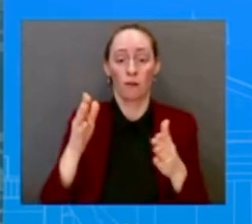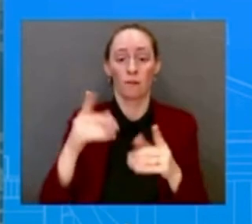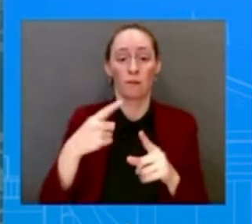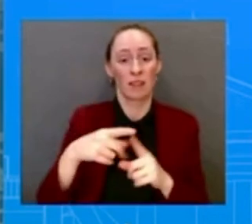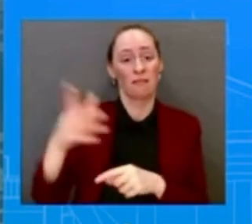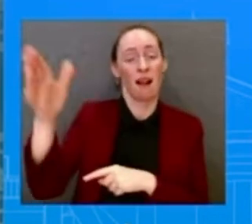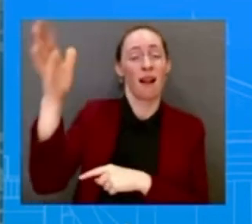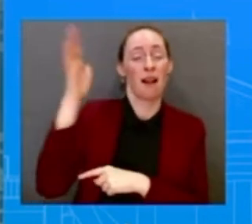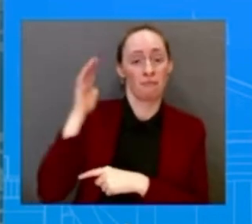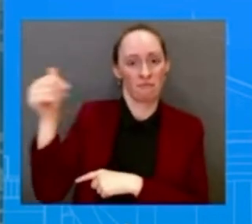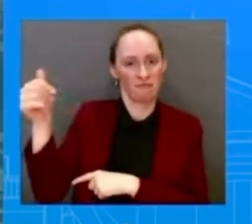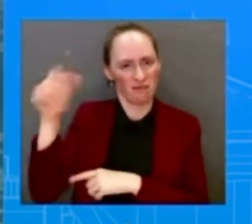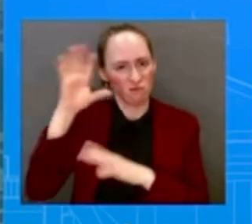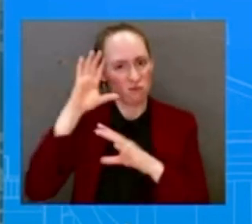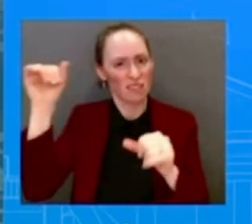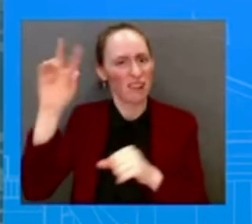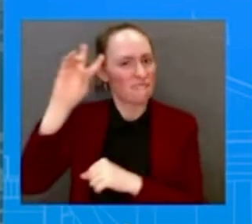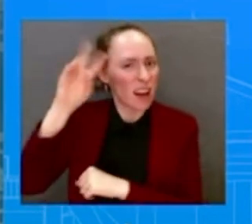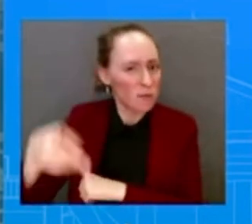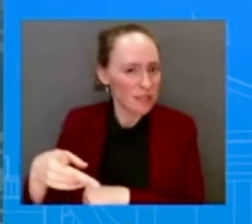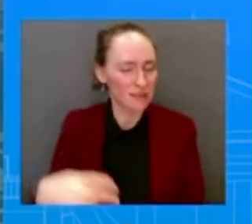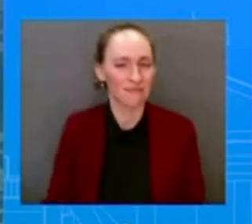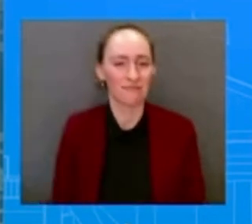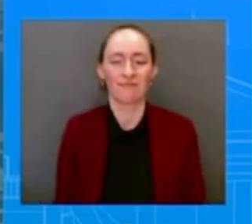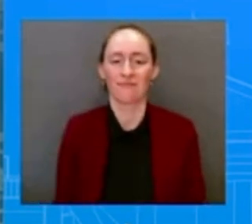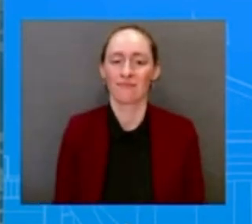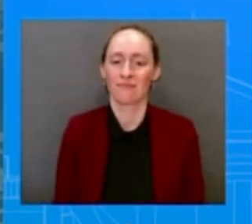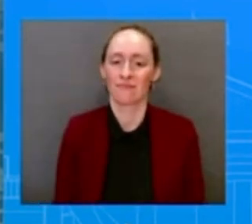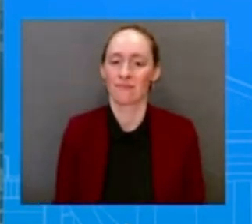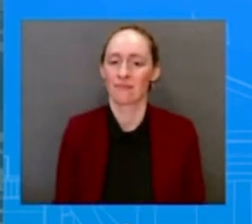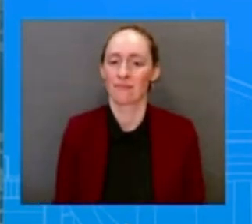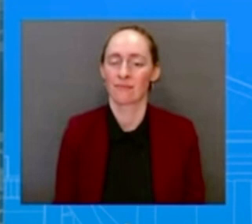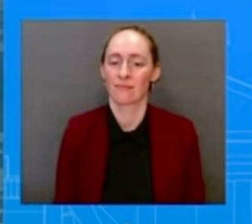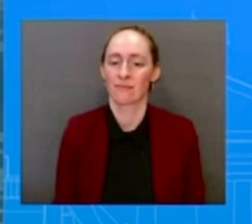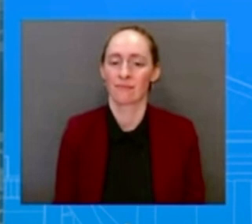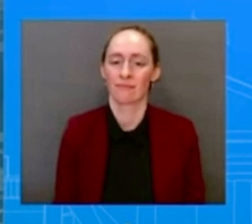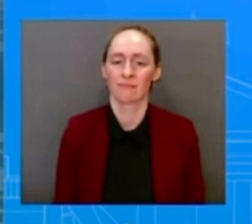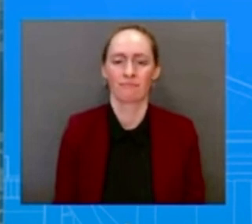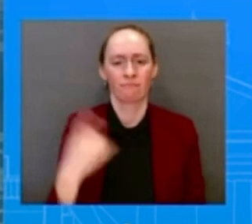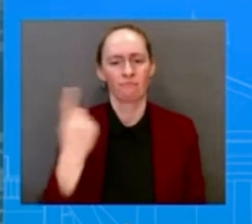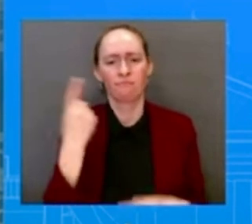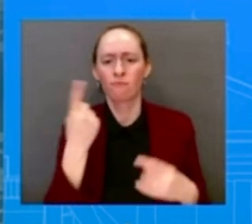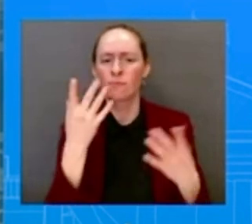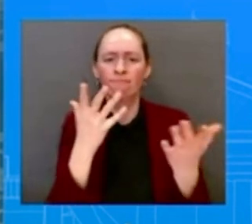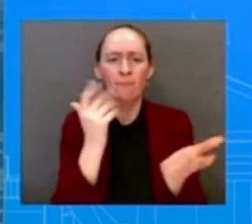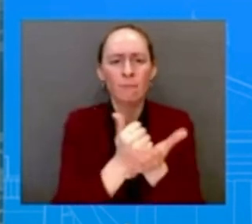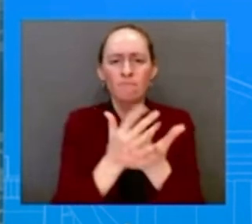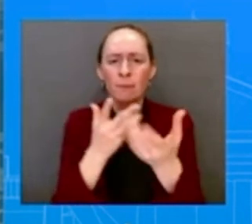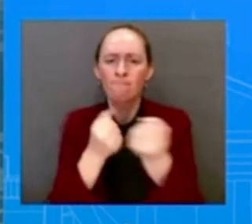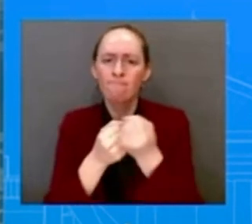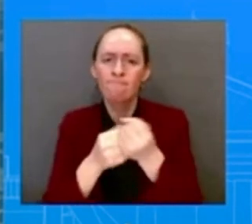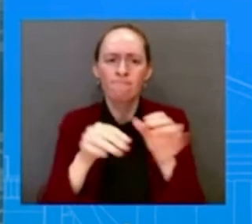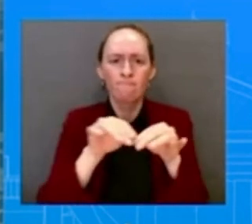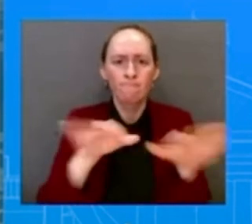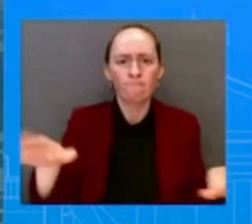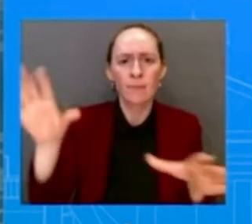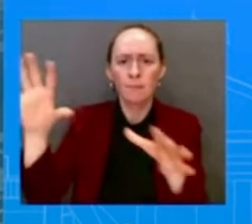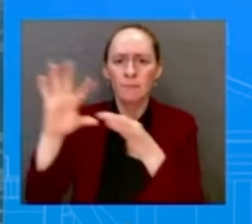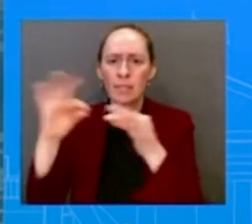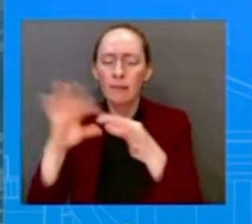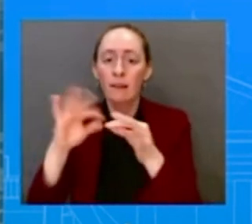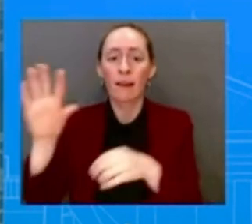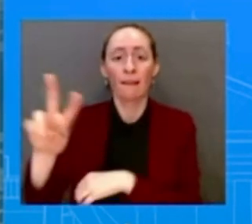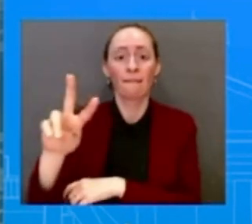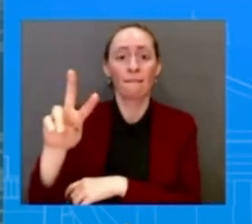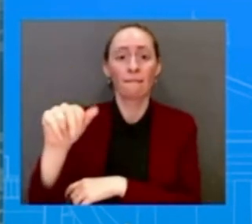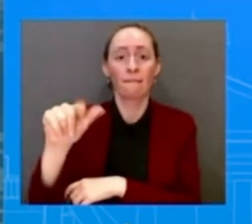an unflinching voice for the president's message and values, playing an integral role in our successes these first 2 years